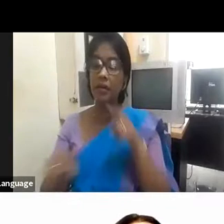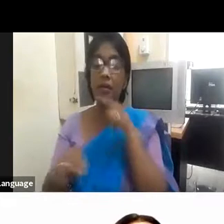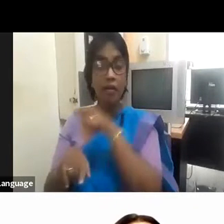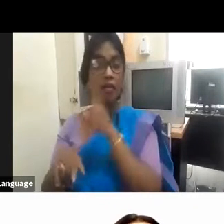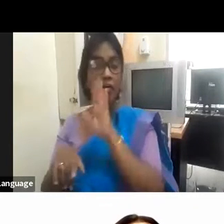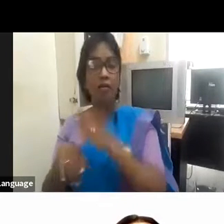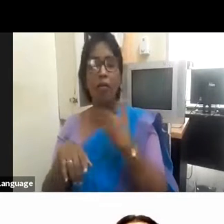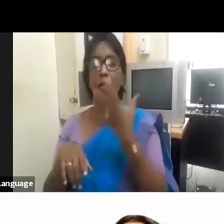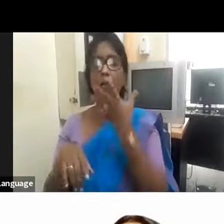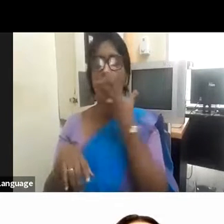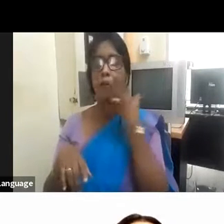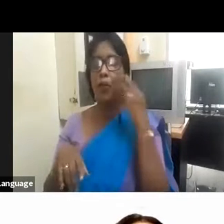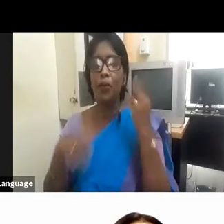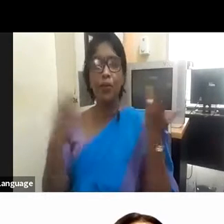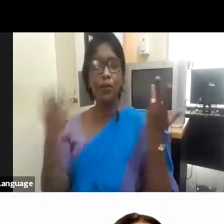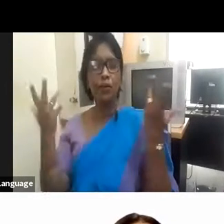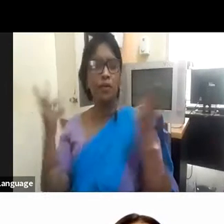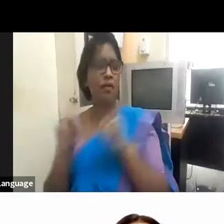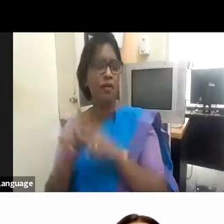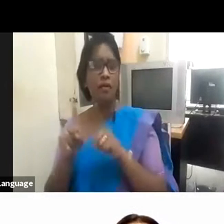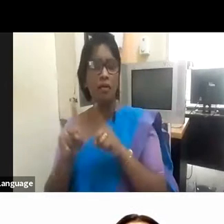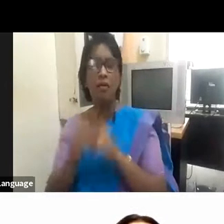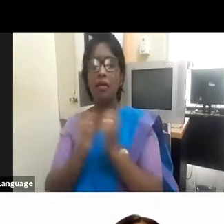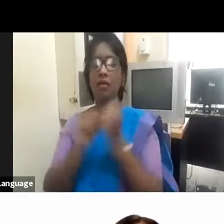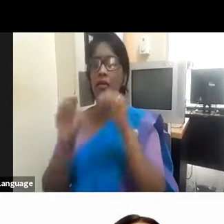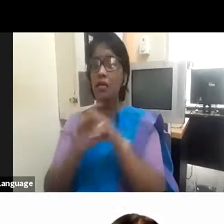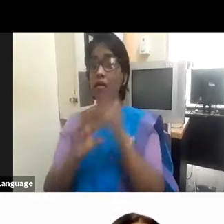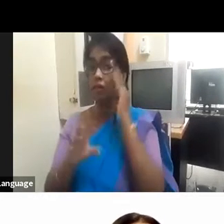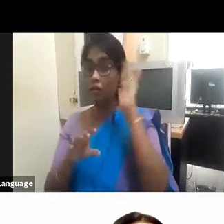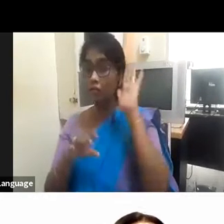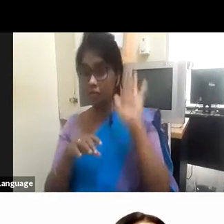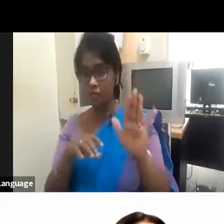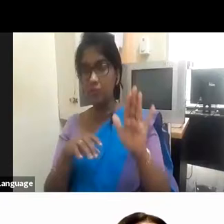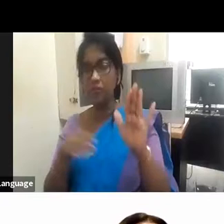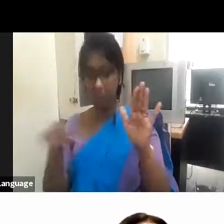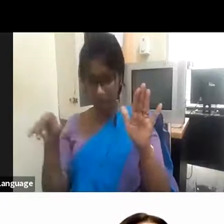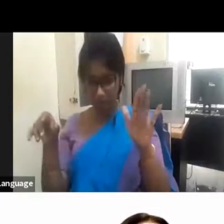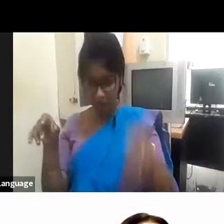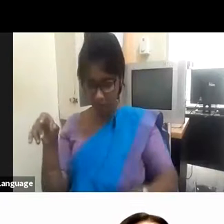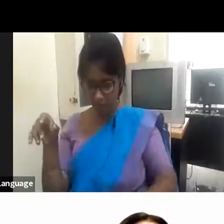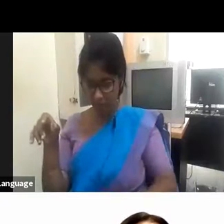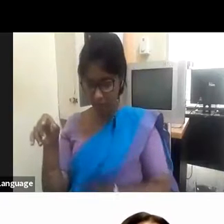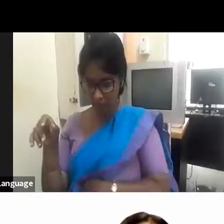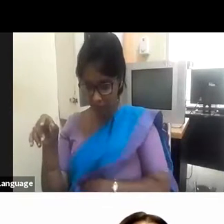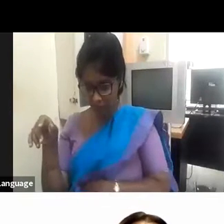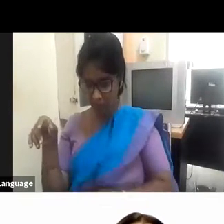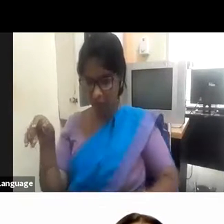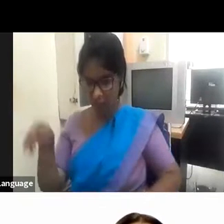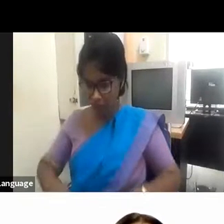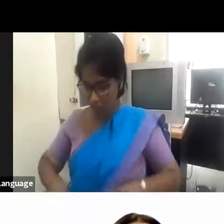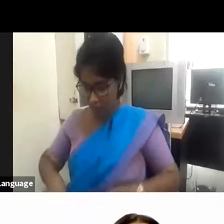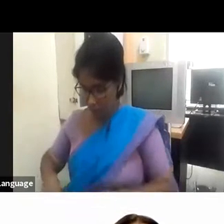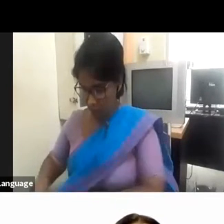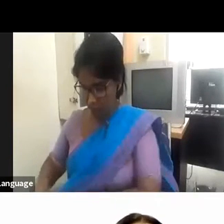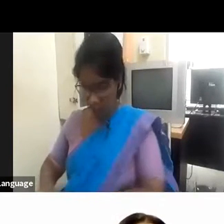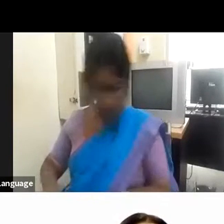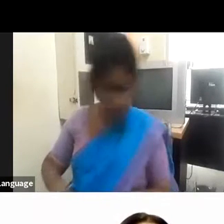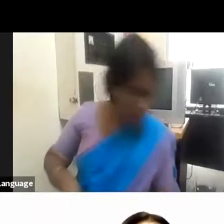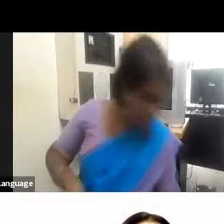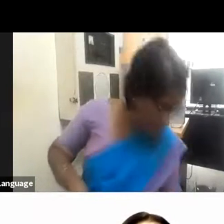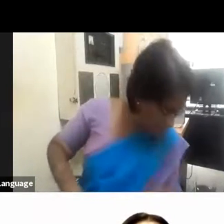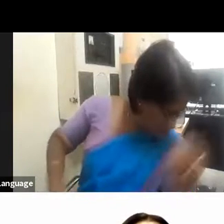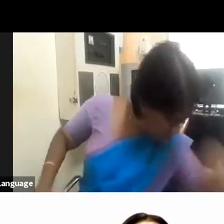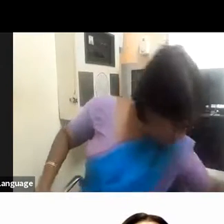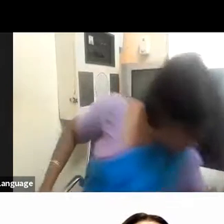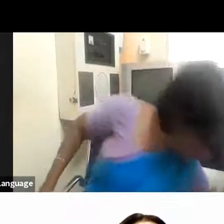in the in workshops and in their space. So at that moment, it was very difficult. So one